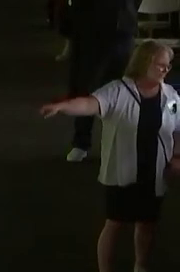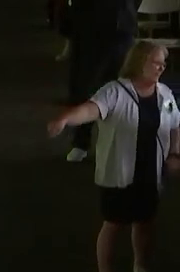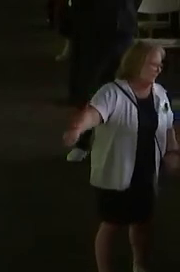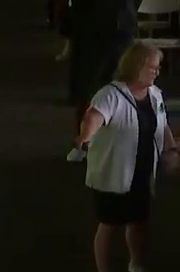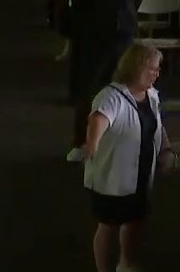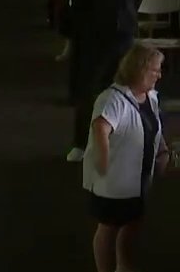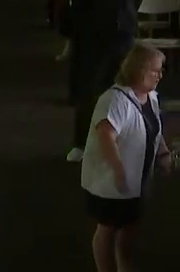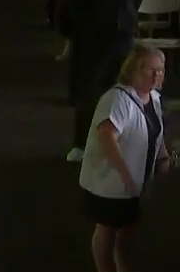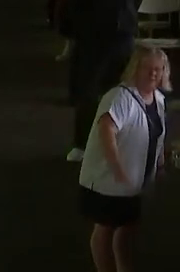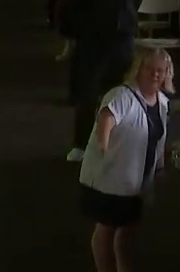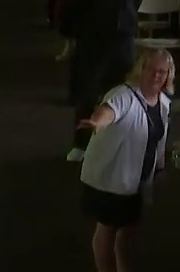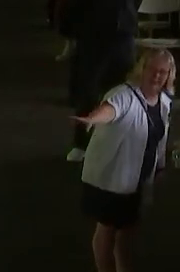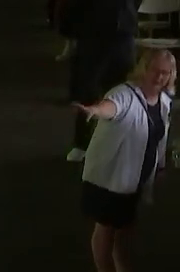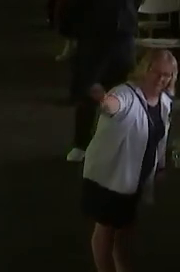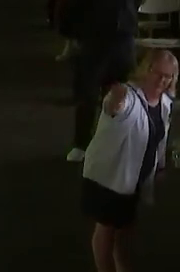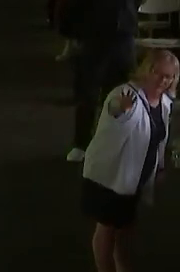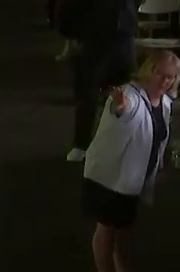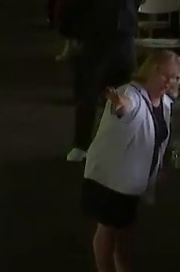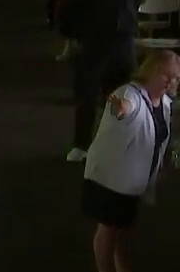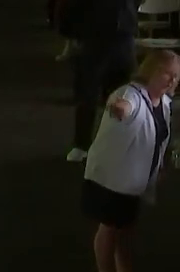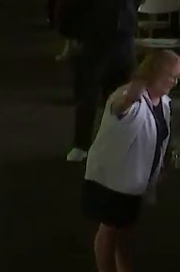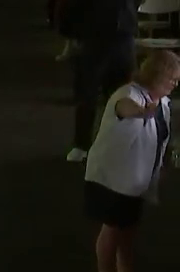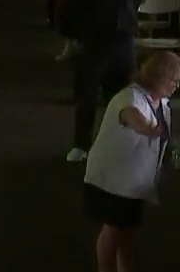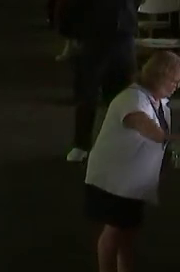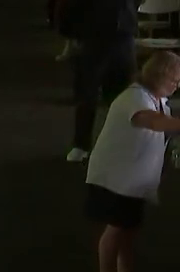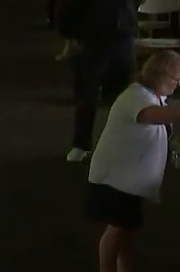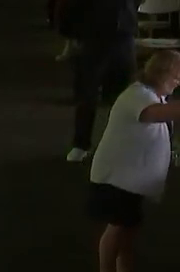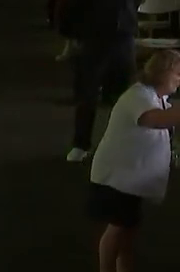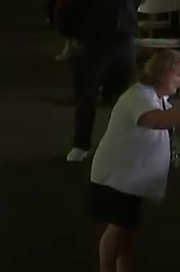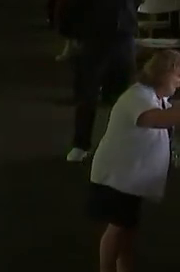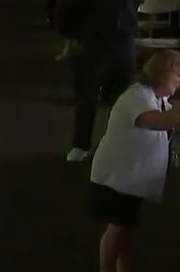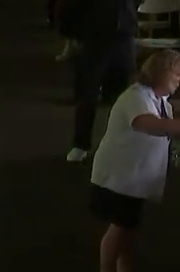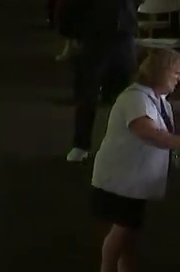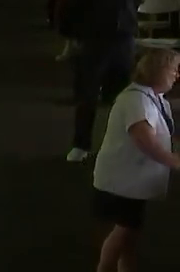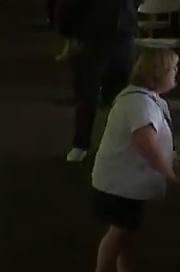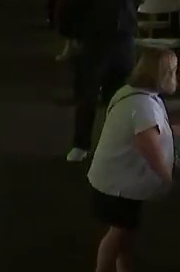Diana Christina Moreno, magna cum laude.